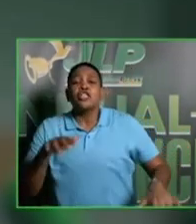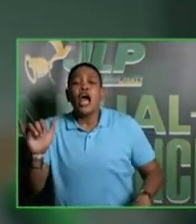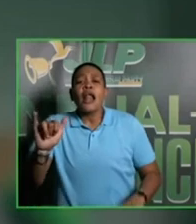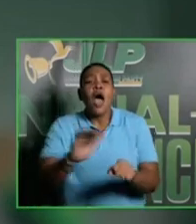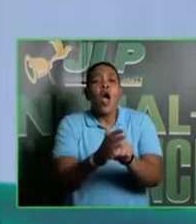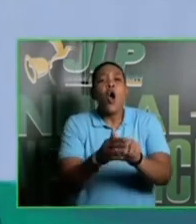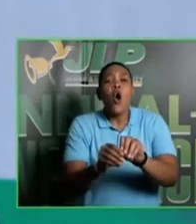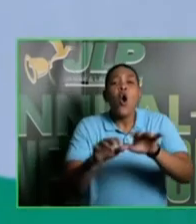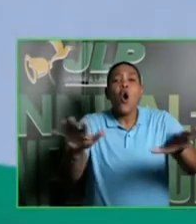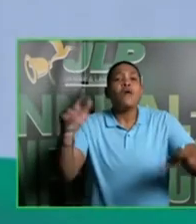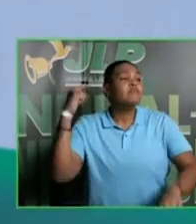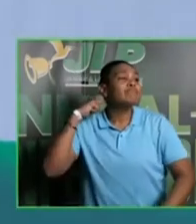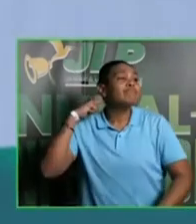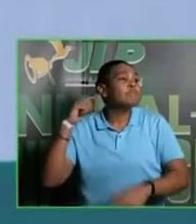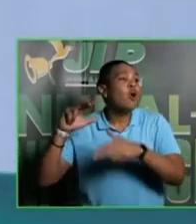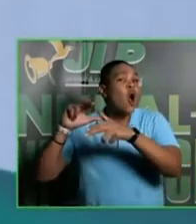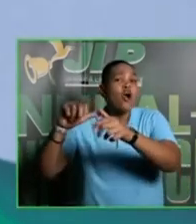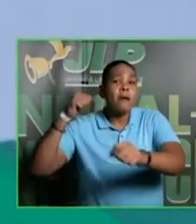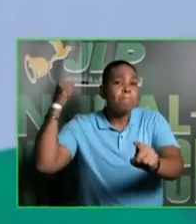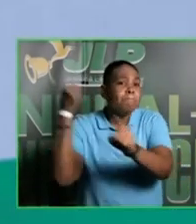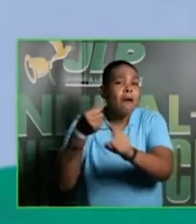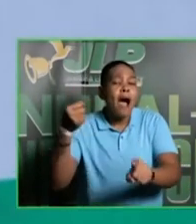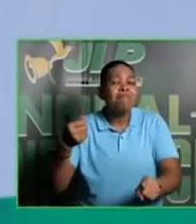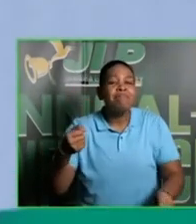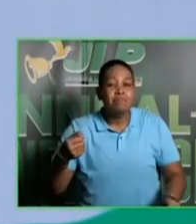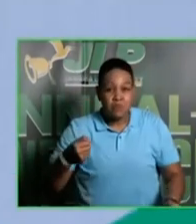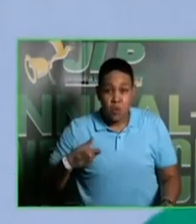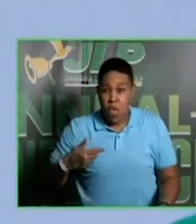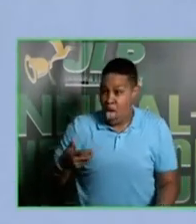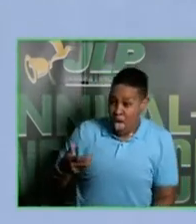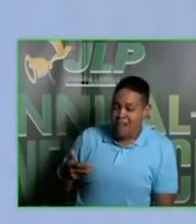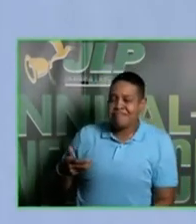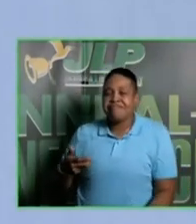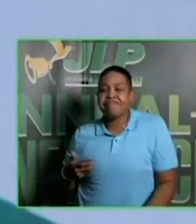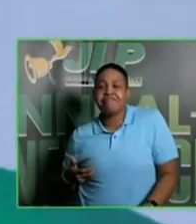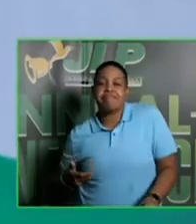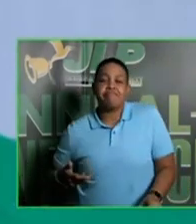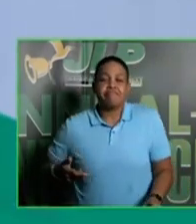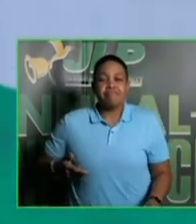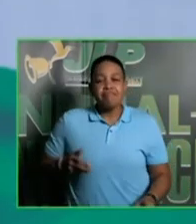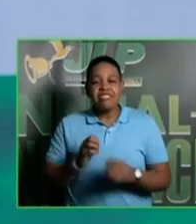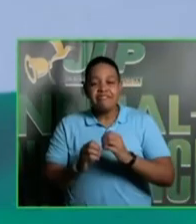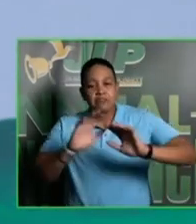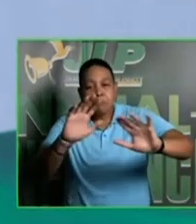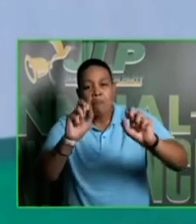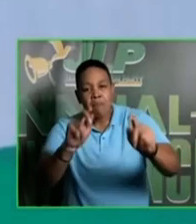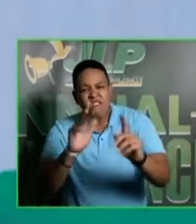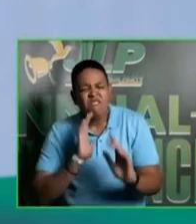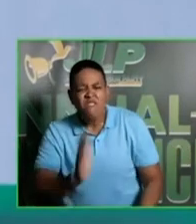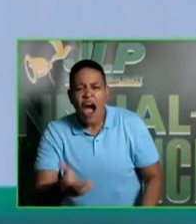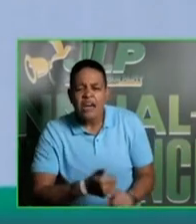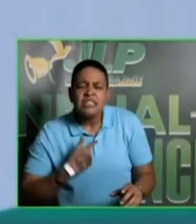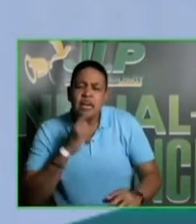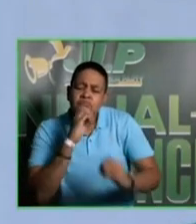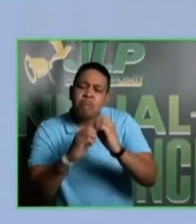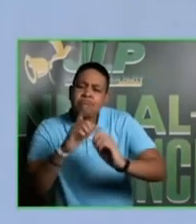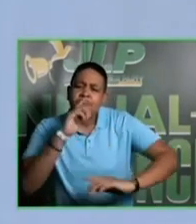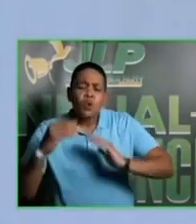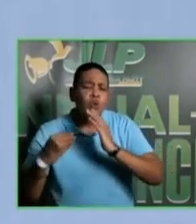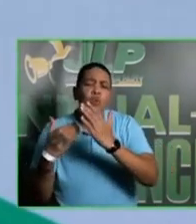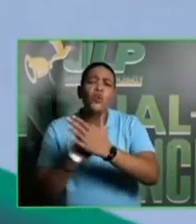pandemic storms and hurricanes, we have been able to recover quickly. This speaks to a new quality of the